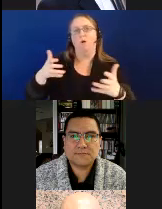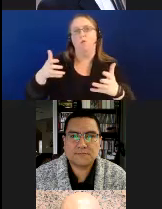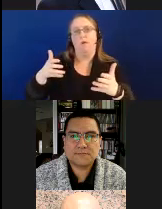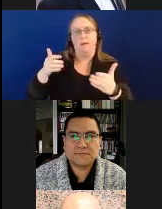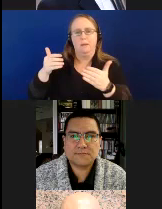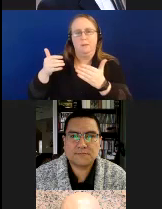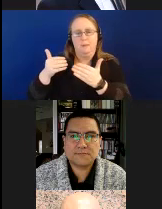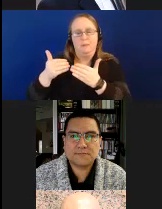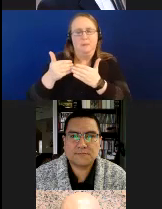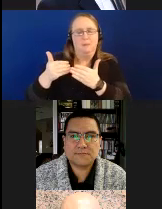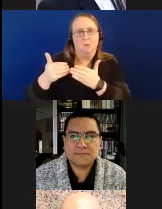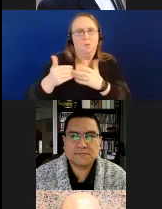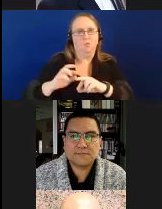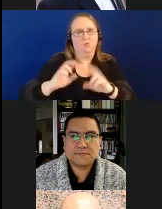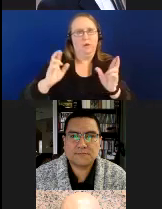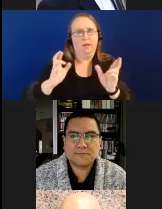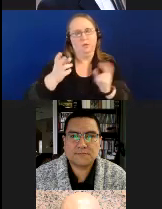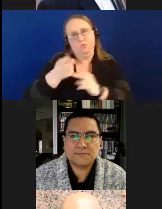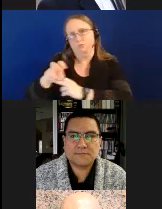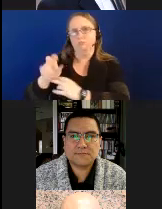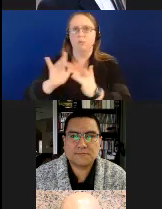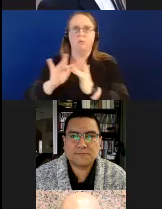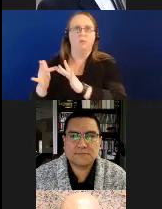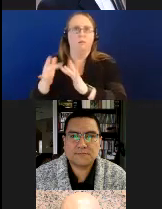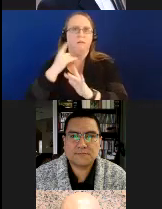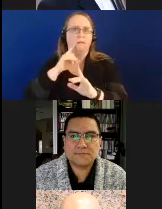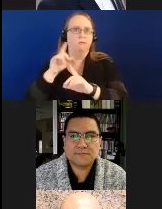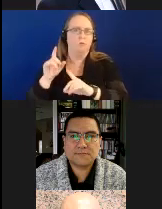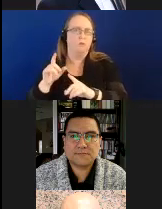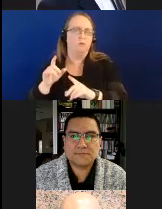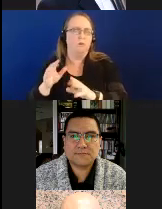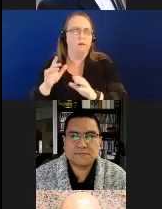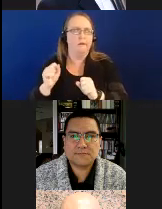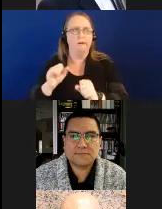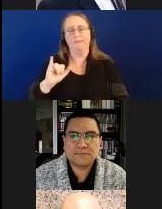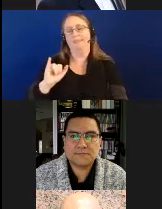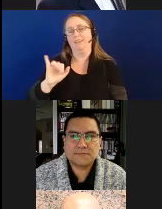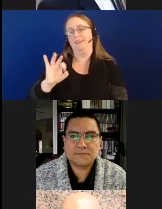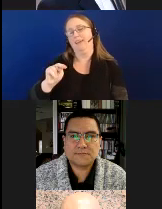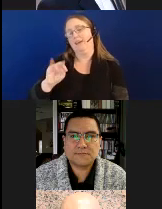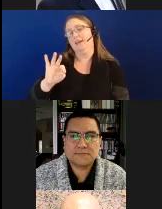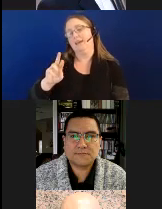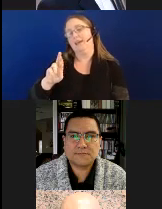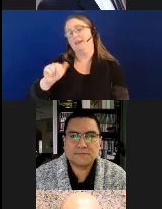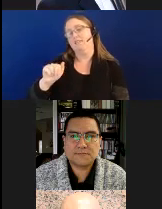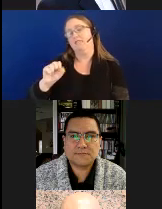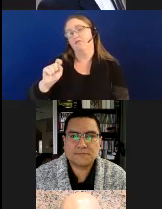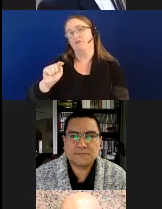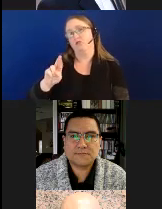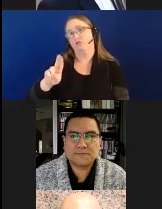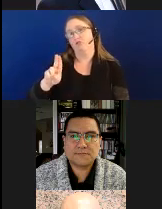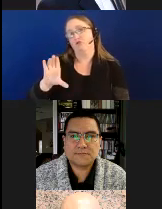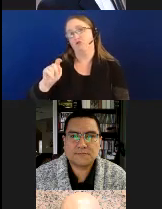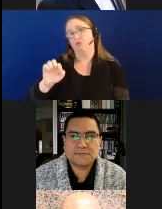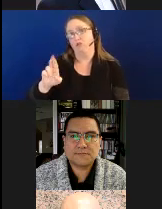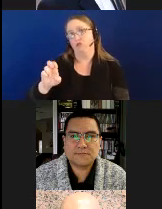to being ready to move online in terms of testing or in terms of infrastructure, right? So the infrastructure is different than